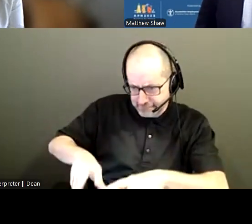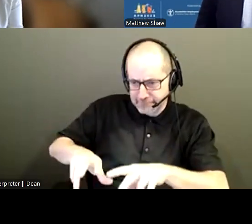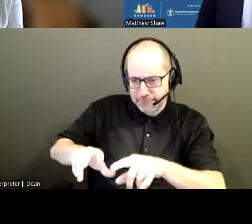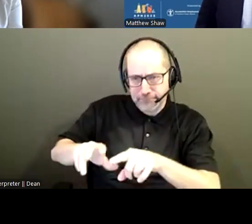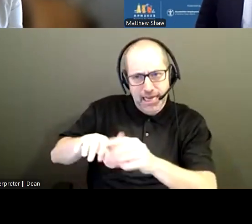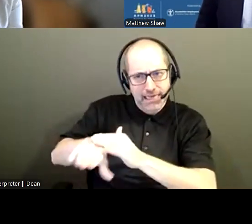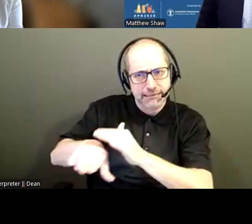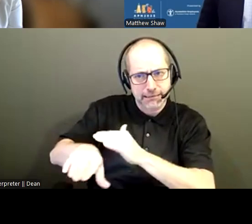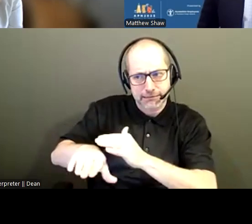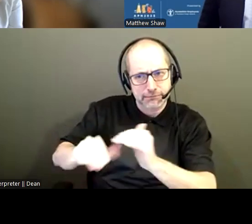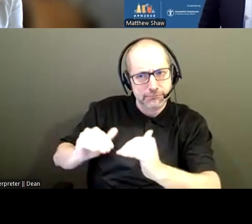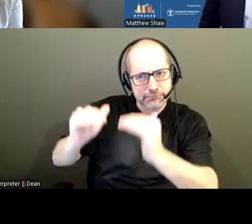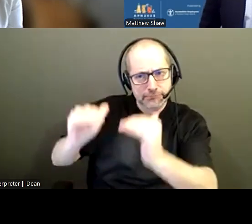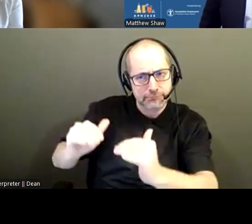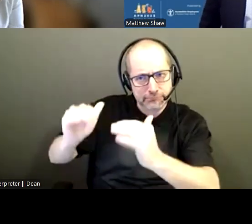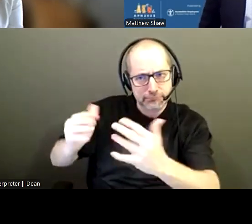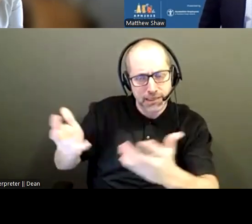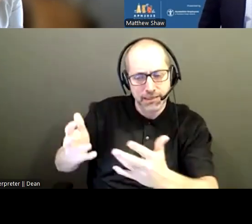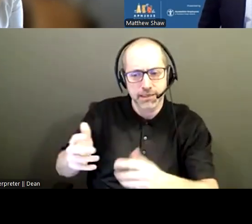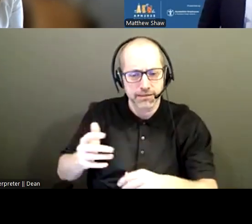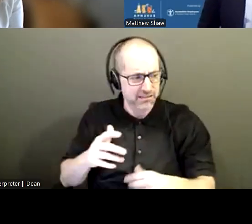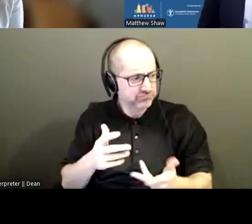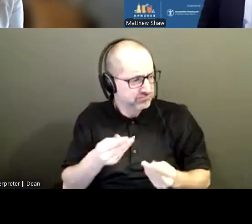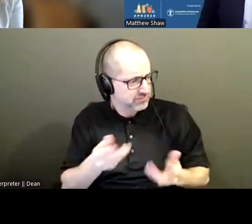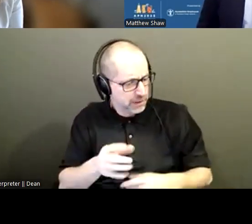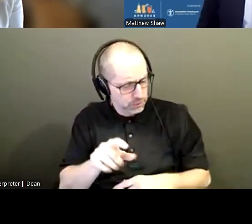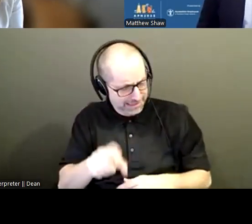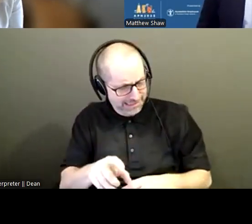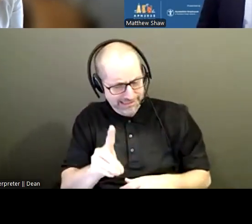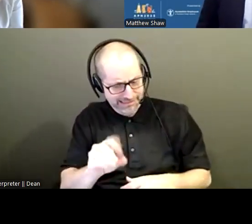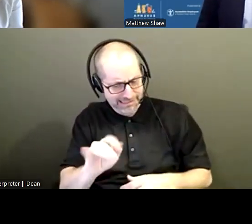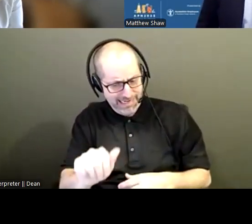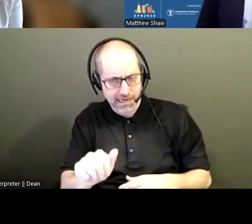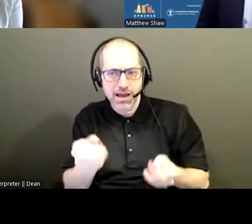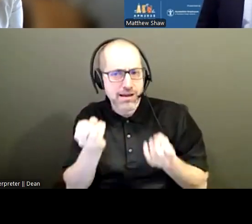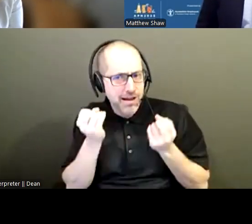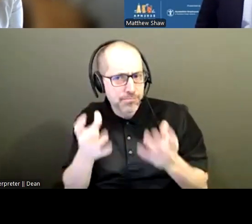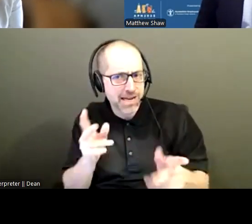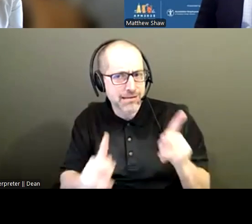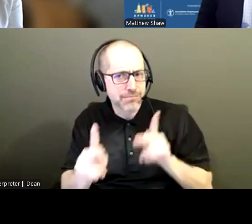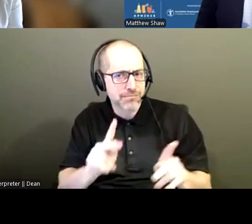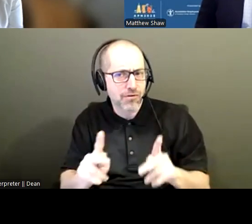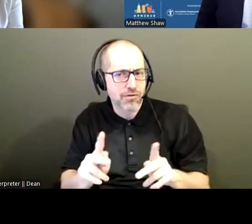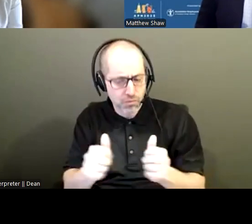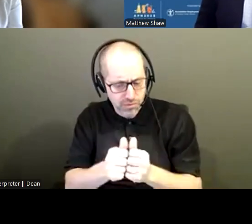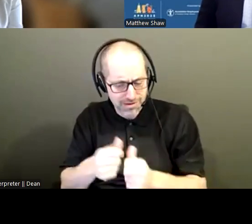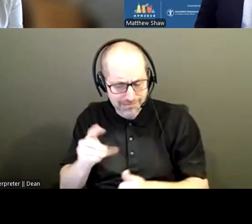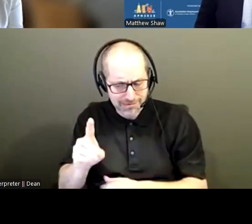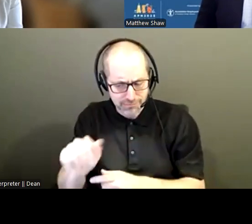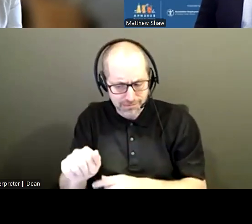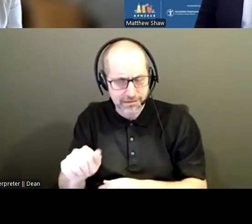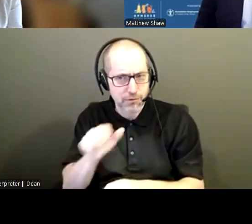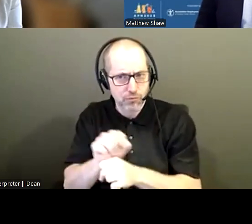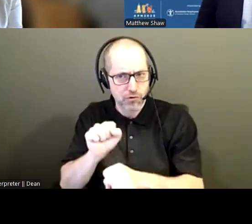said is we need data on how many persons with disabilities are employed at BDO, so we have a sense of